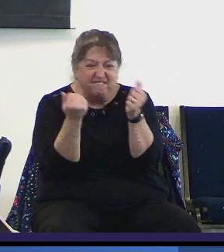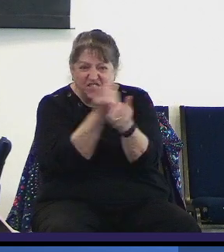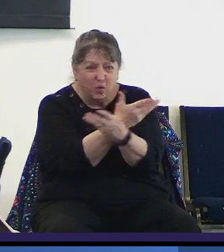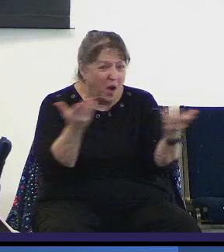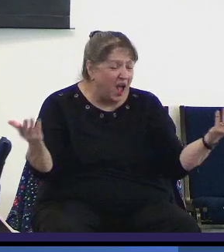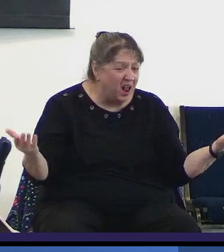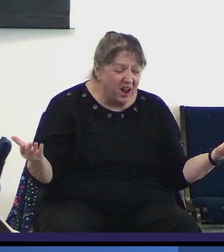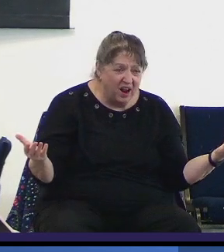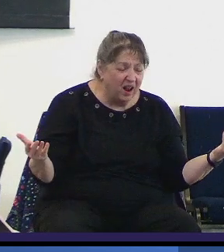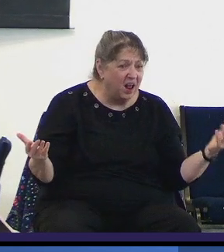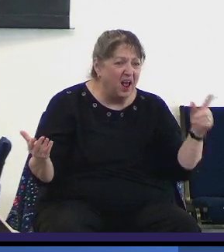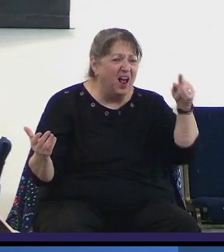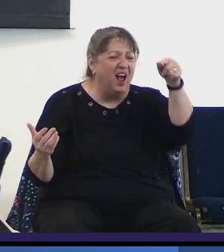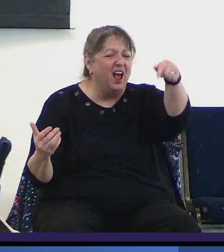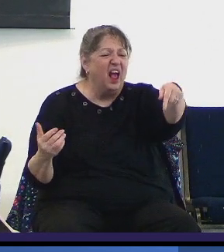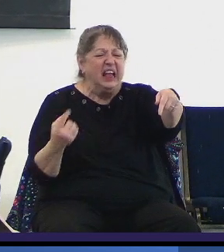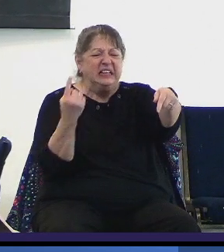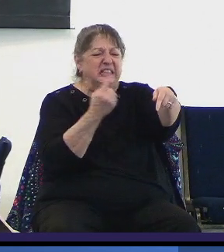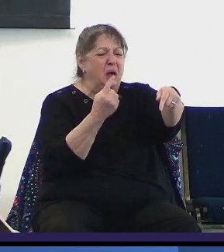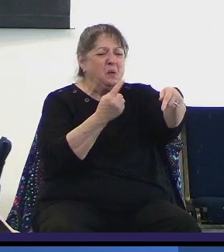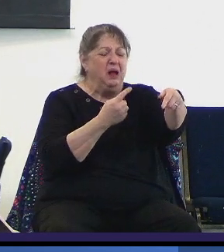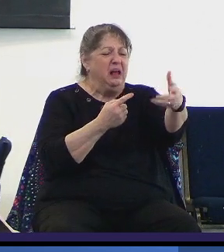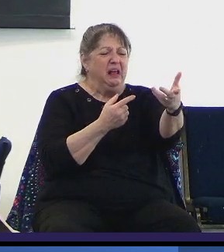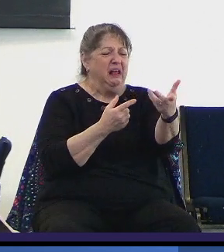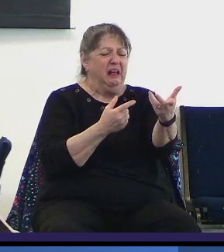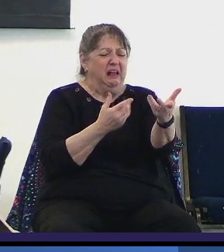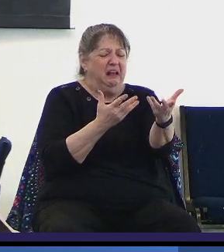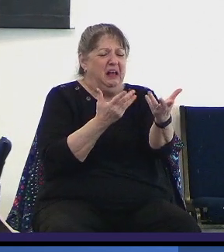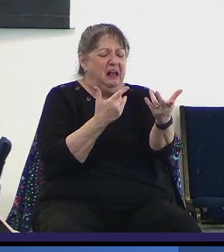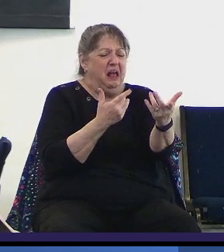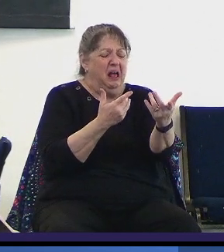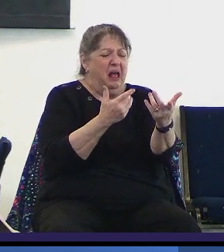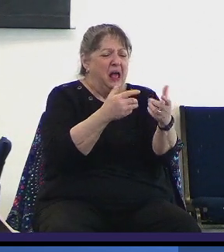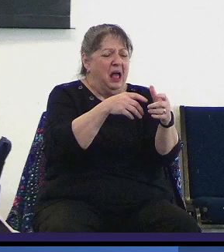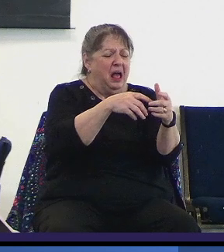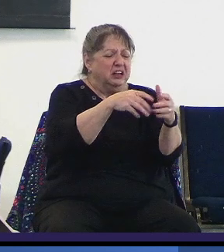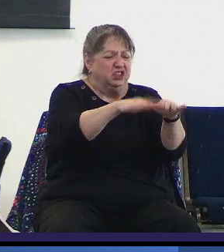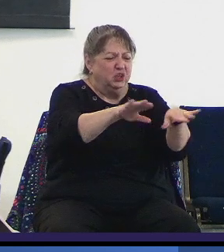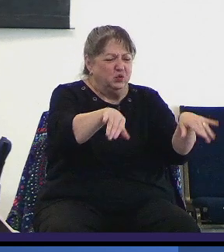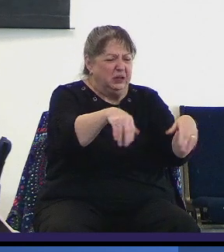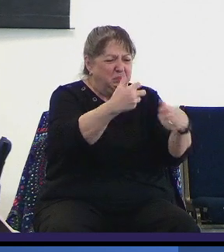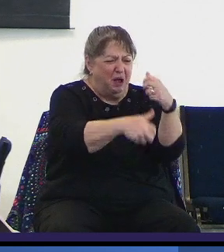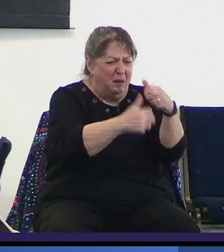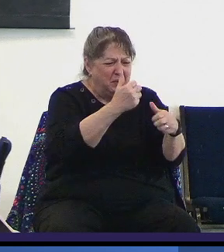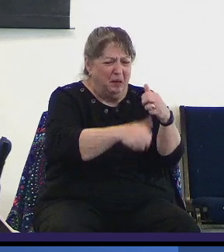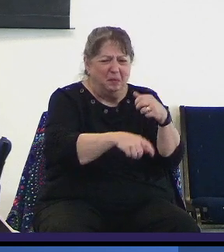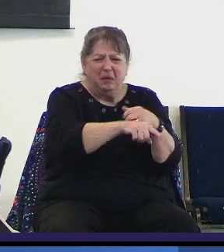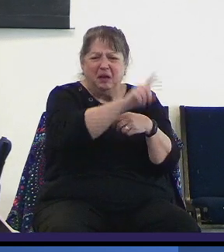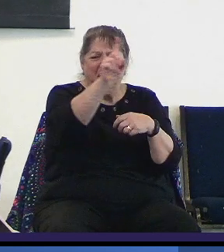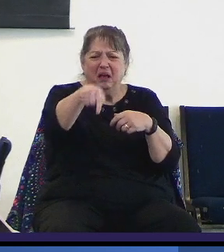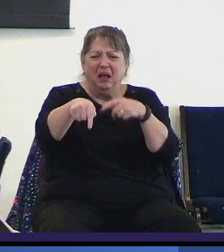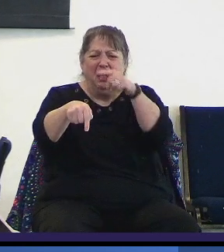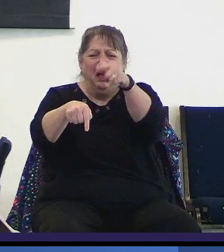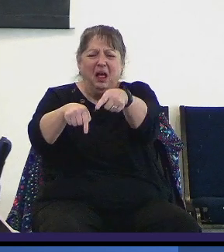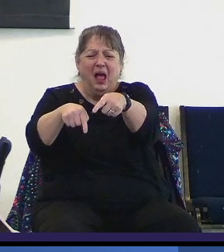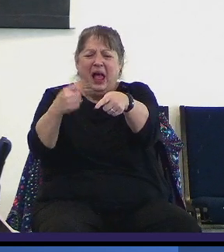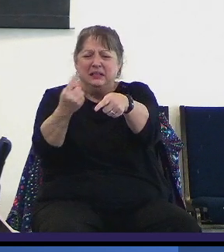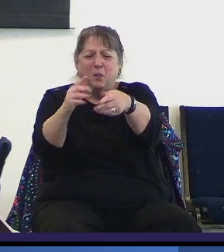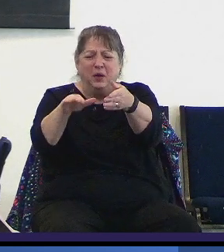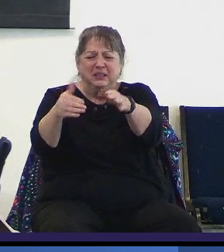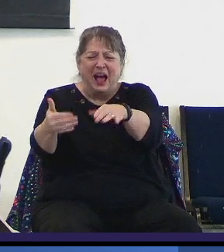his work, someone whose marriage is messed up, whose relationship with his children are not well, or who is surrounded by lost people at work who, if they died today, would go to